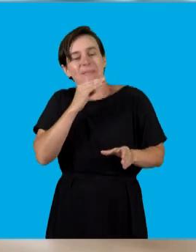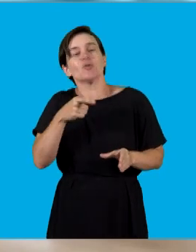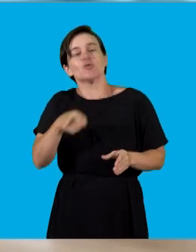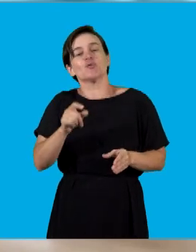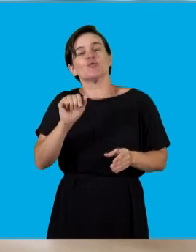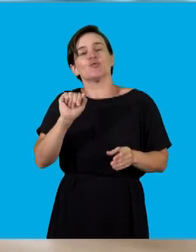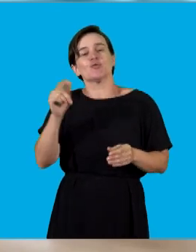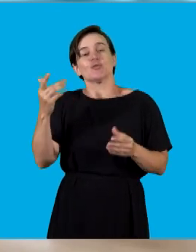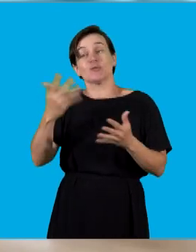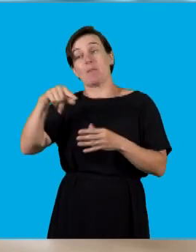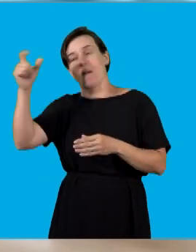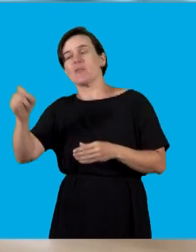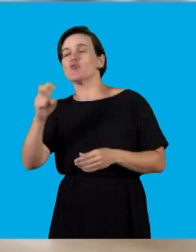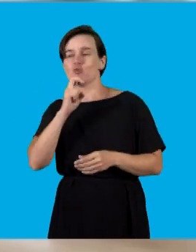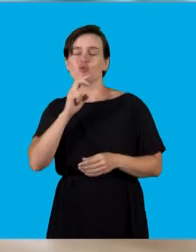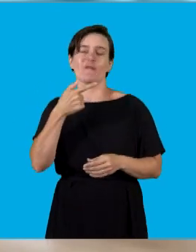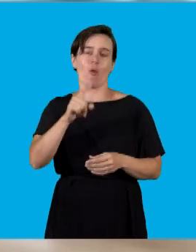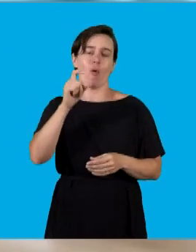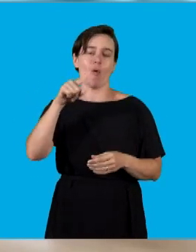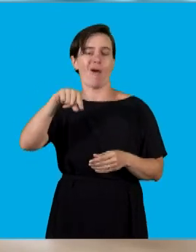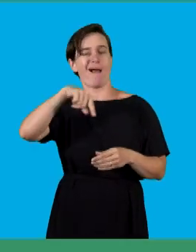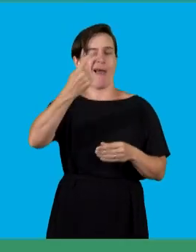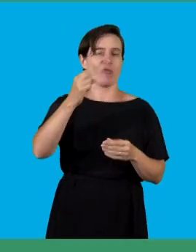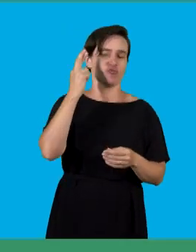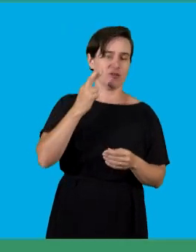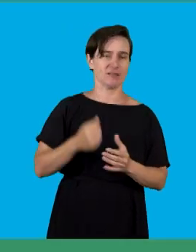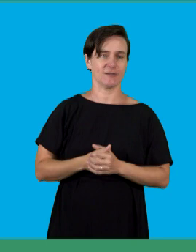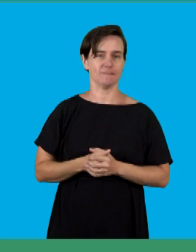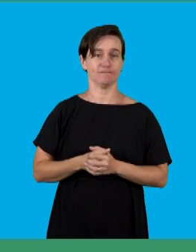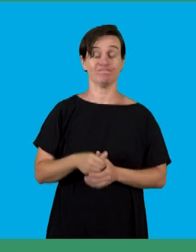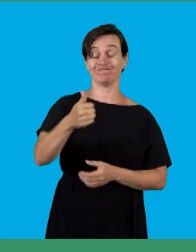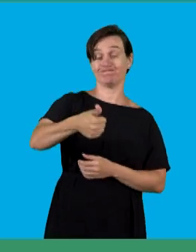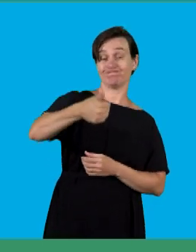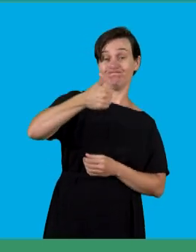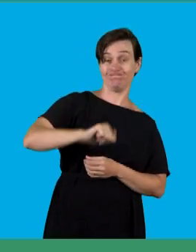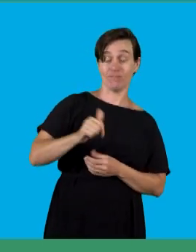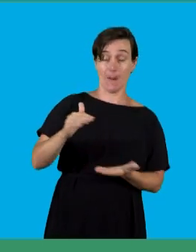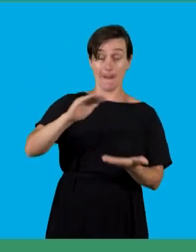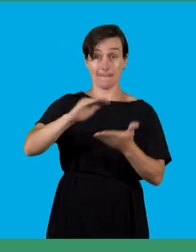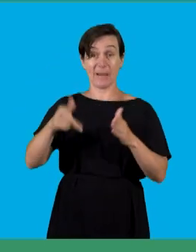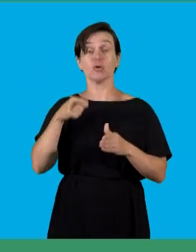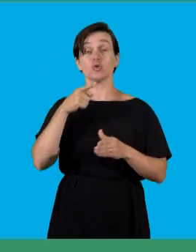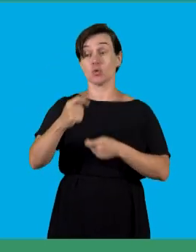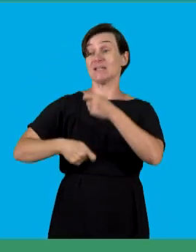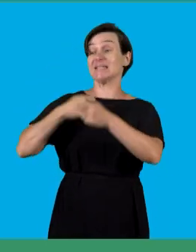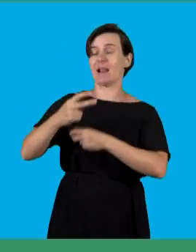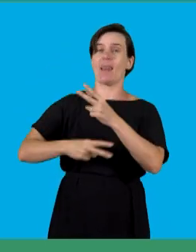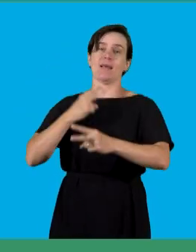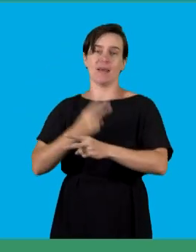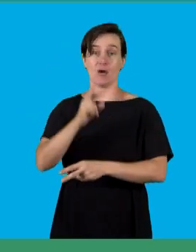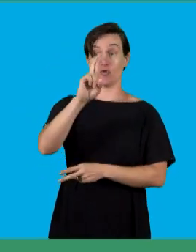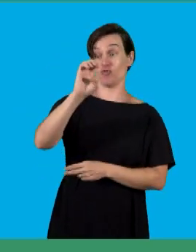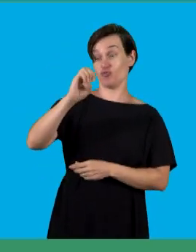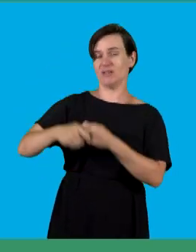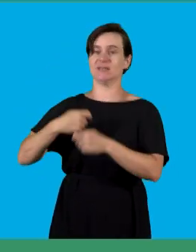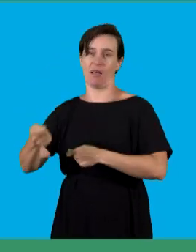use. We also have packaging for resale. It says there that